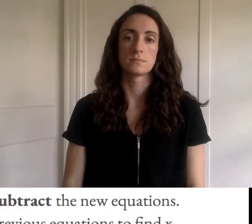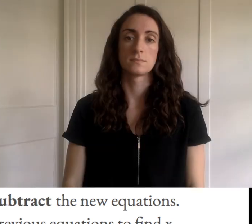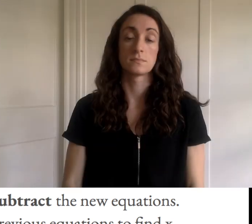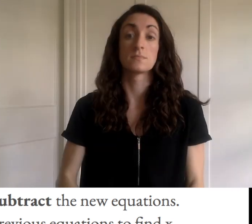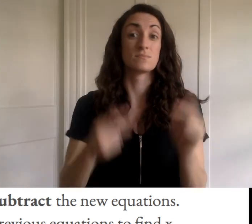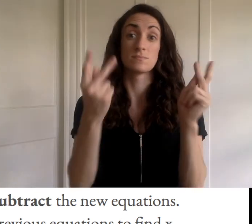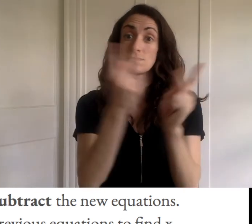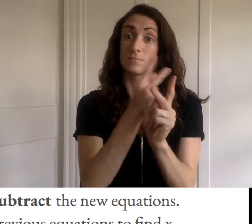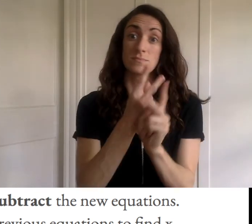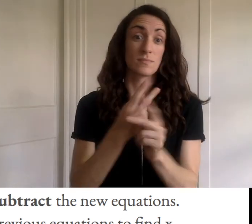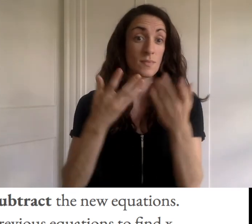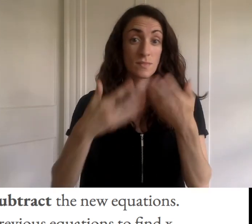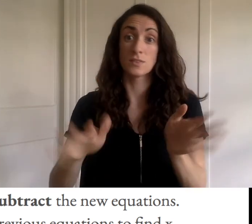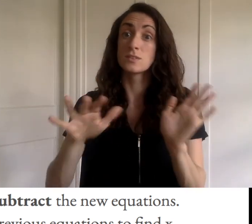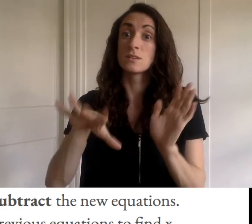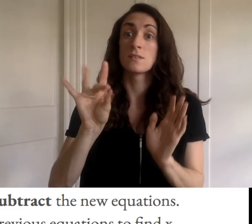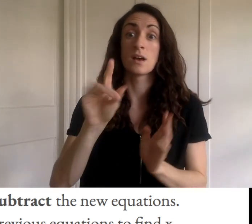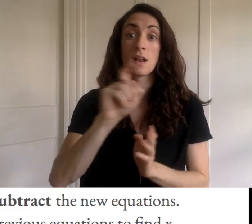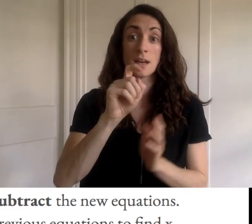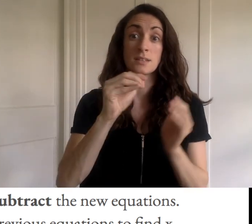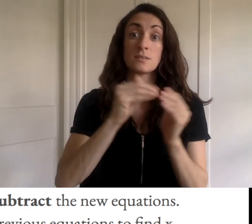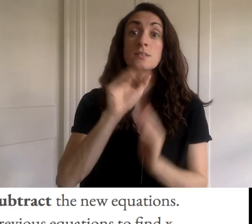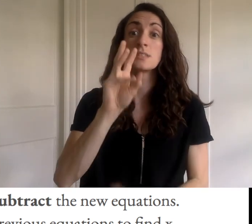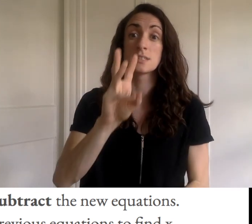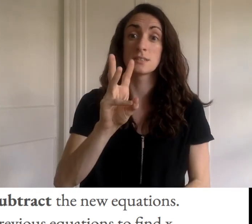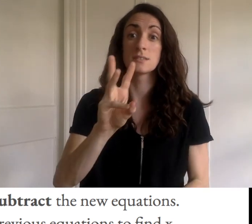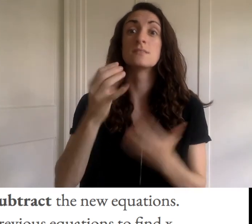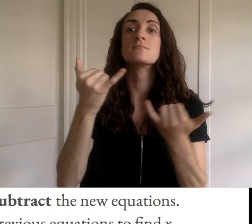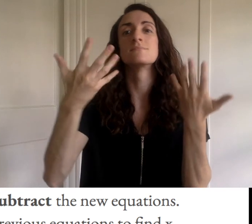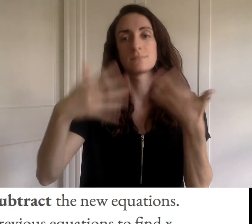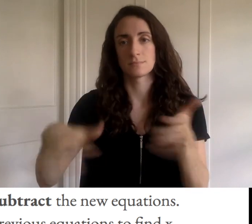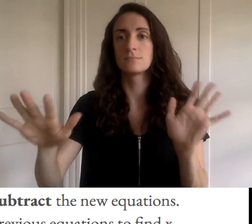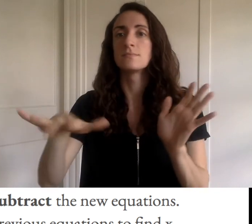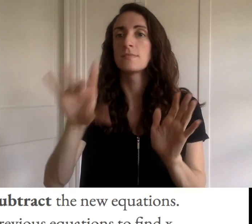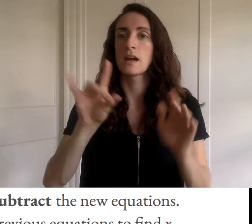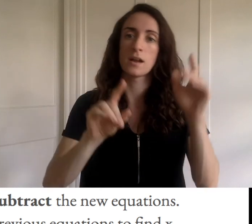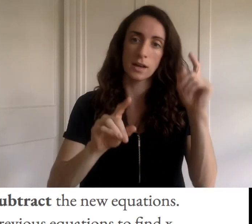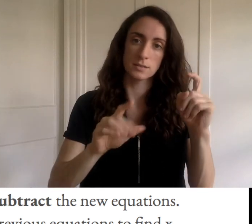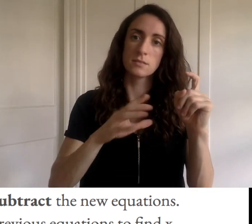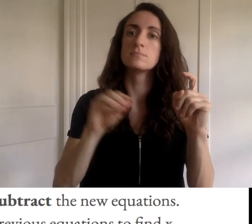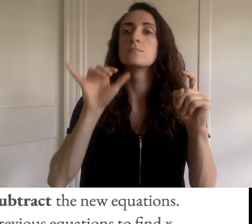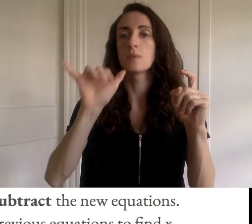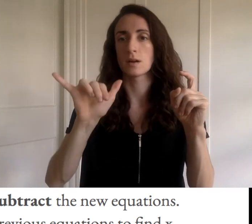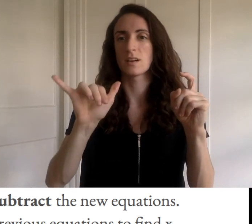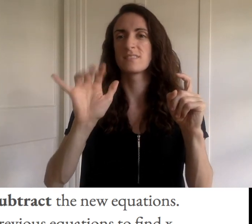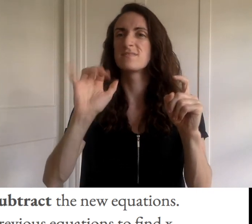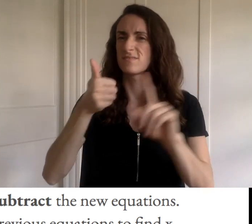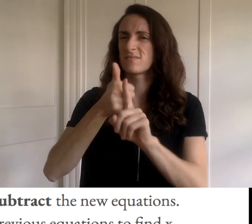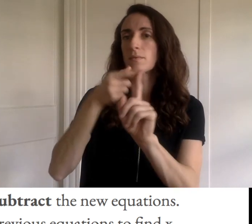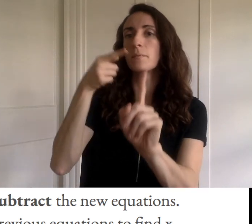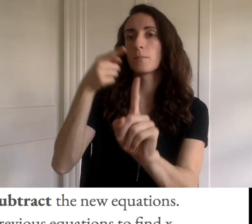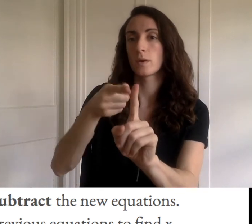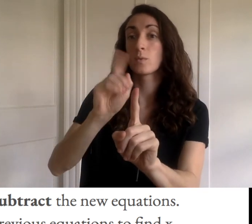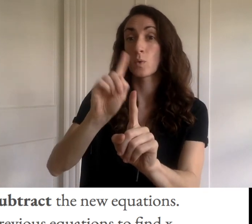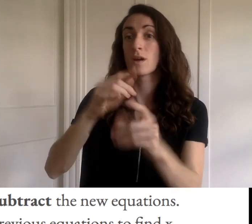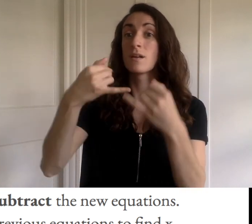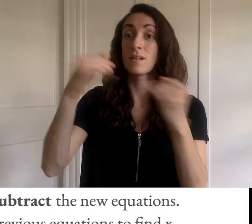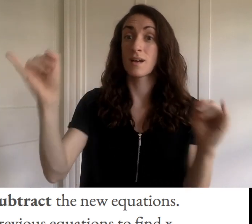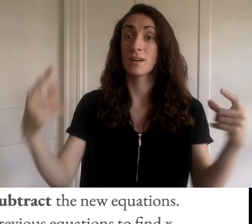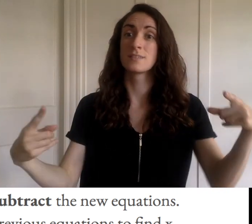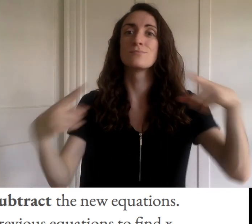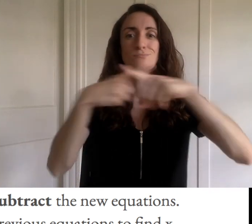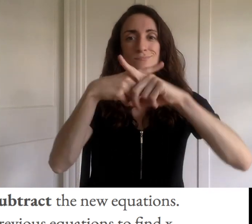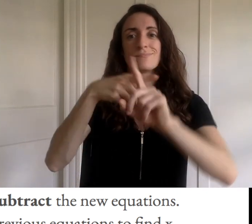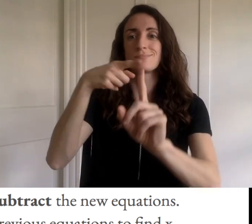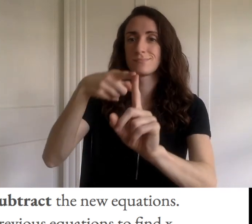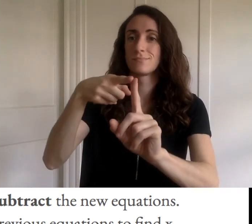Once we finish that, we found that x equals 6. Now we're finished. We found x and y. So the point where the lines represented by